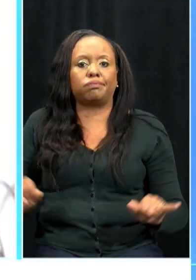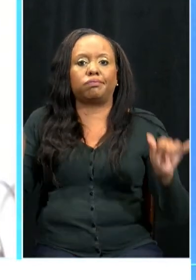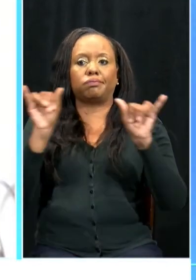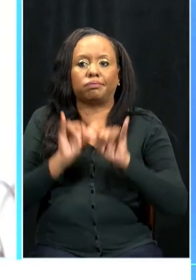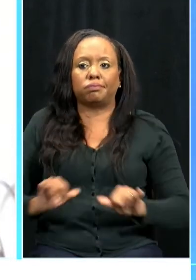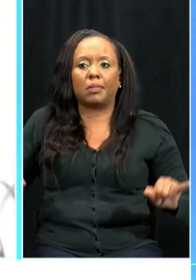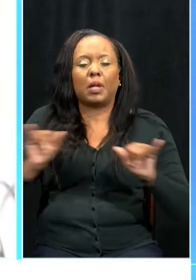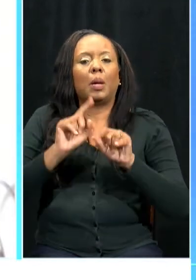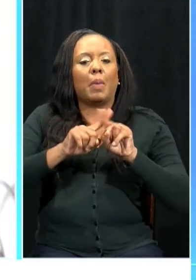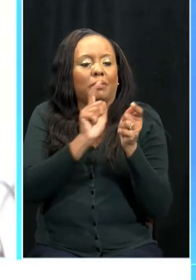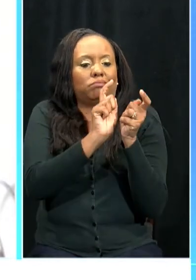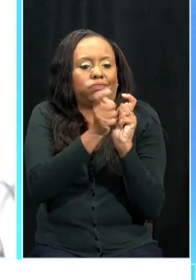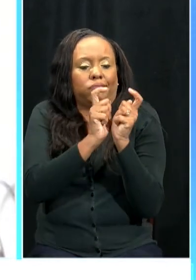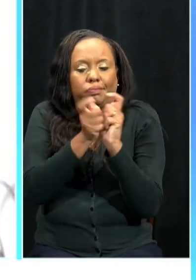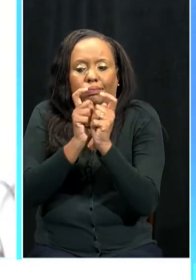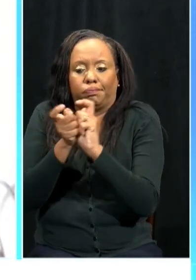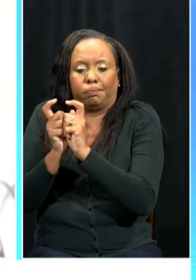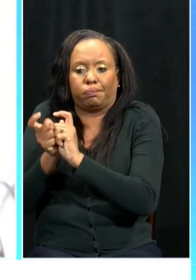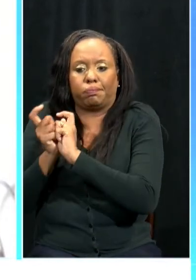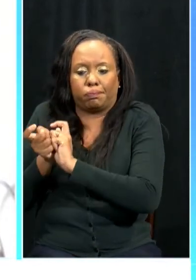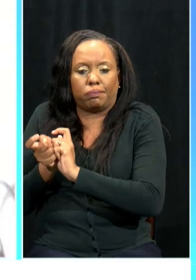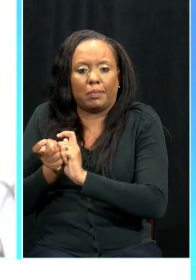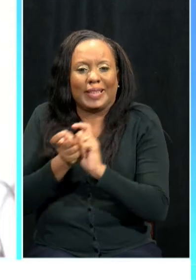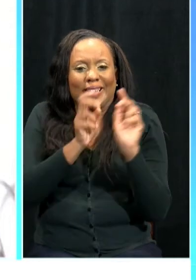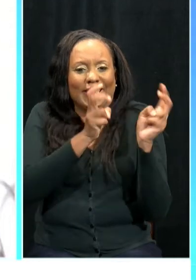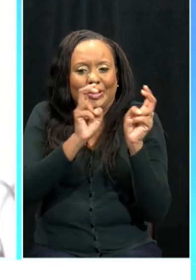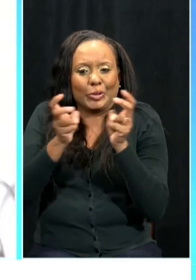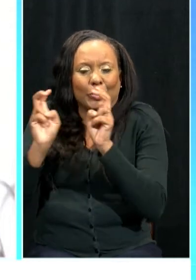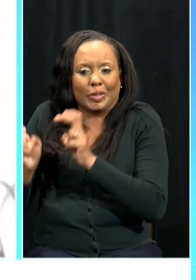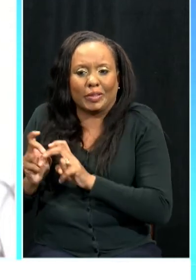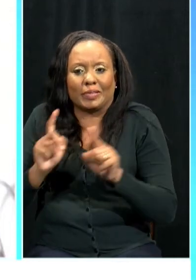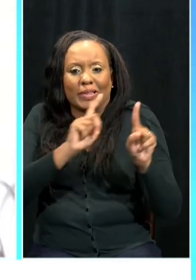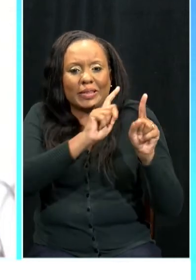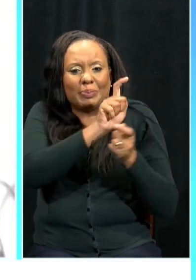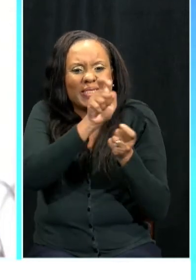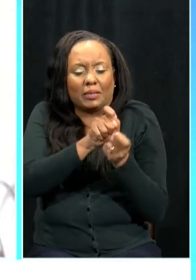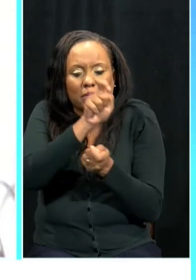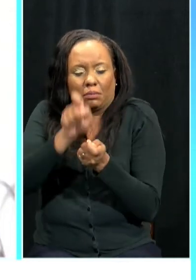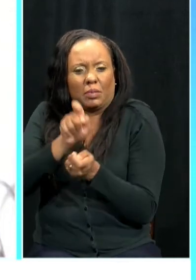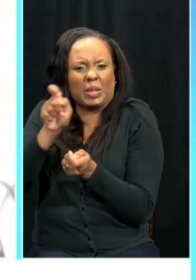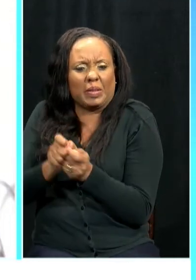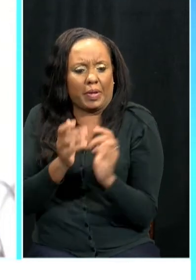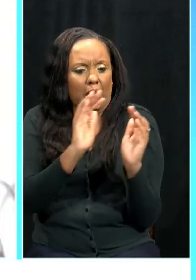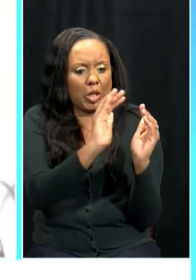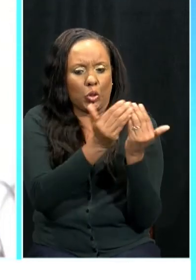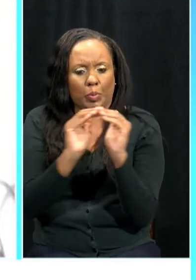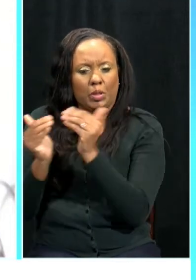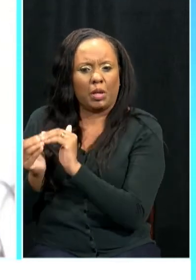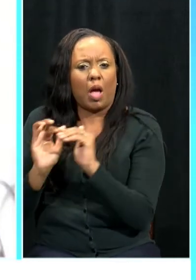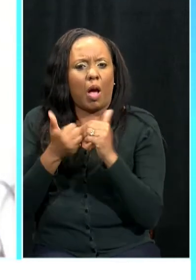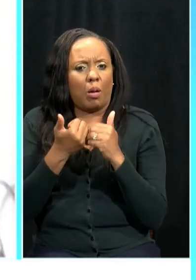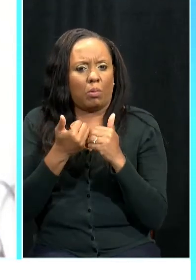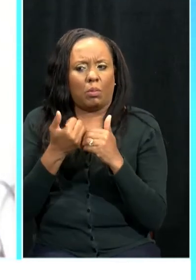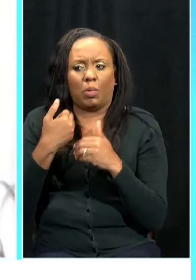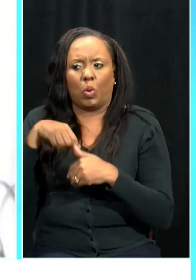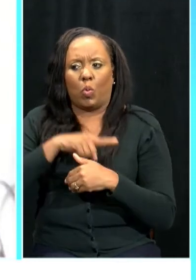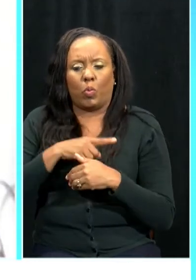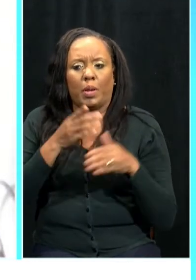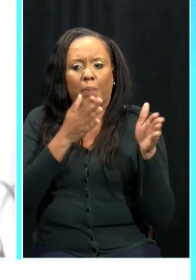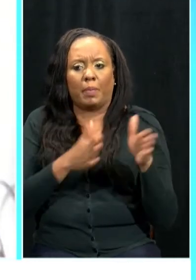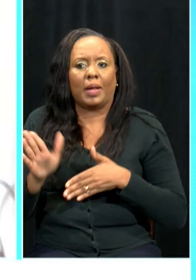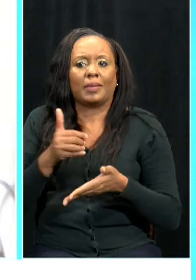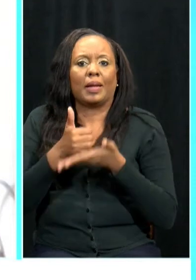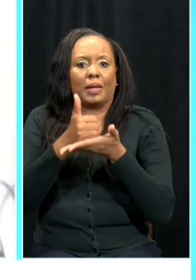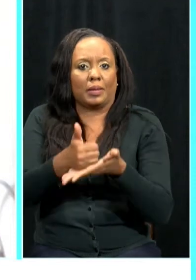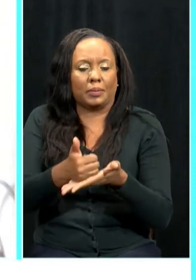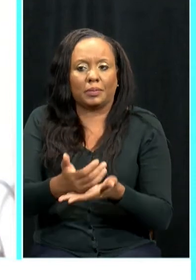will tailor to your concerns, to your specific concerns. We will tell you how we will help you given what we